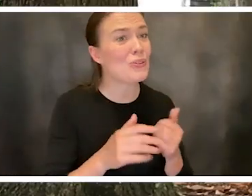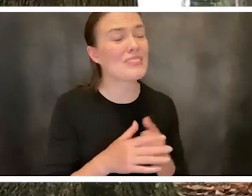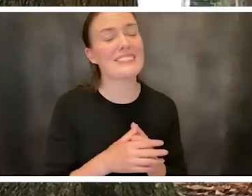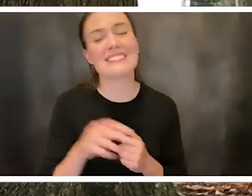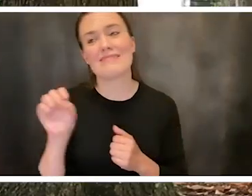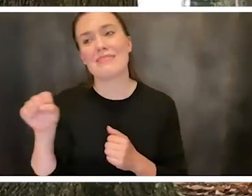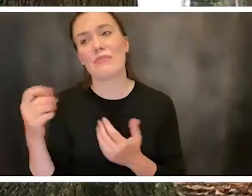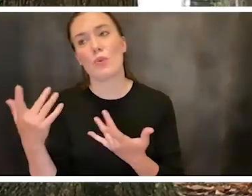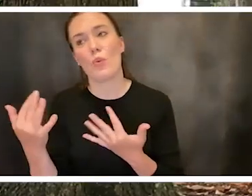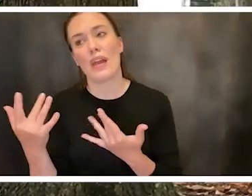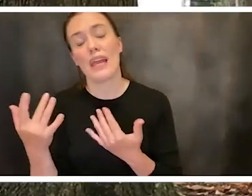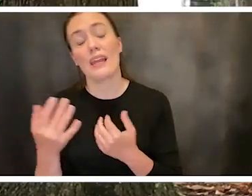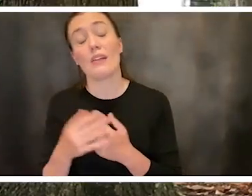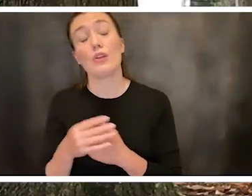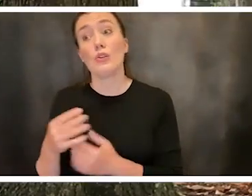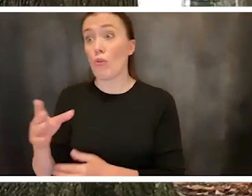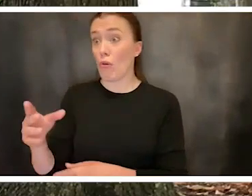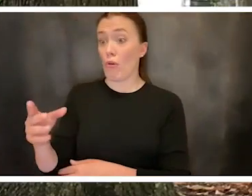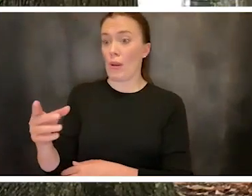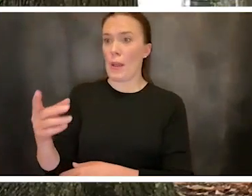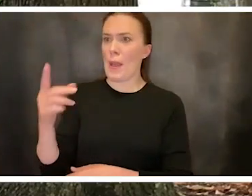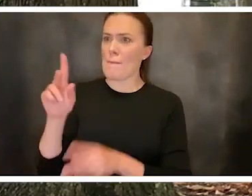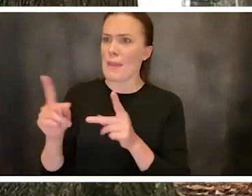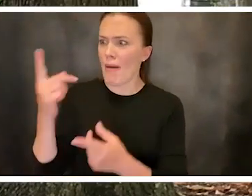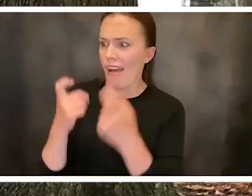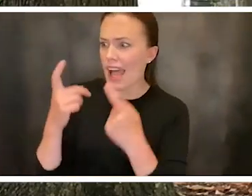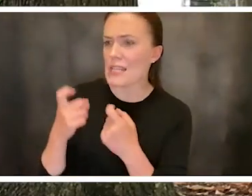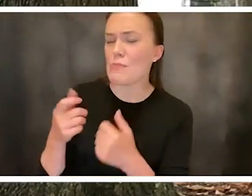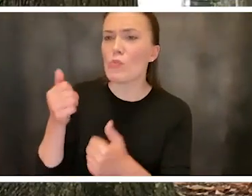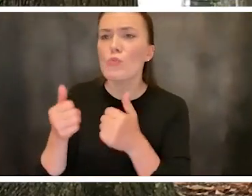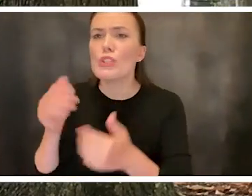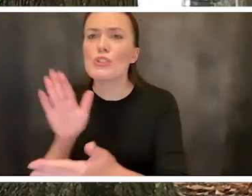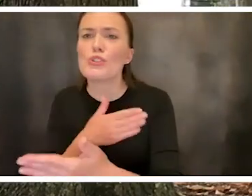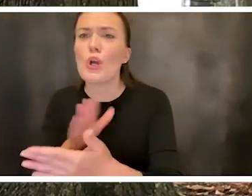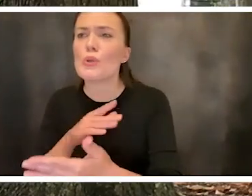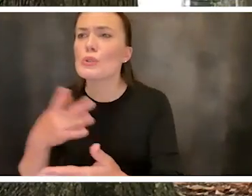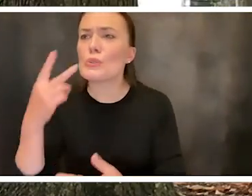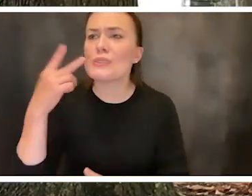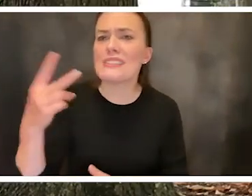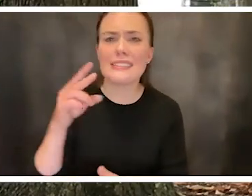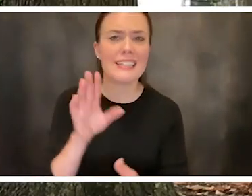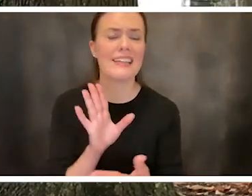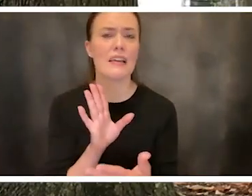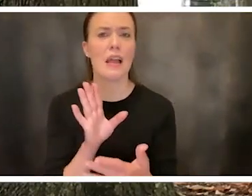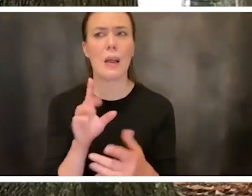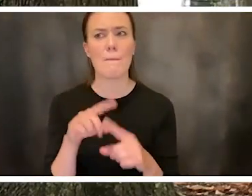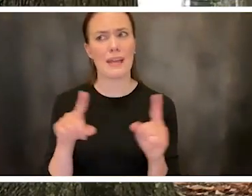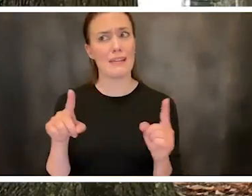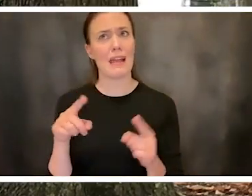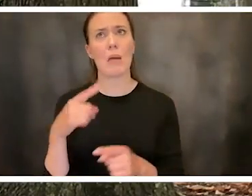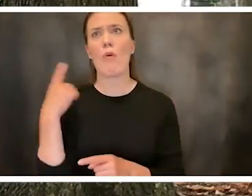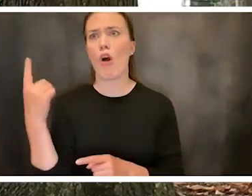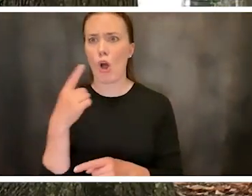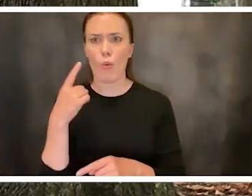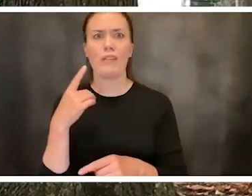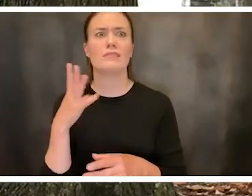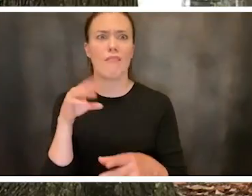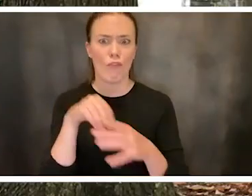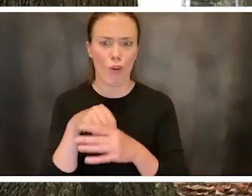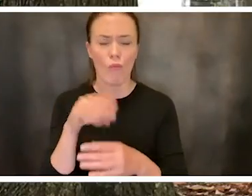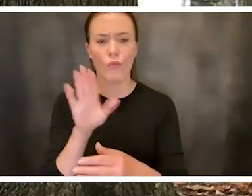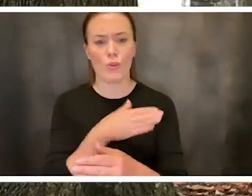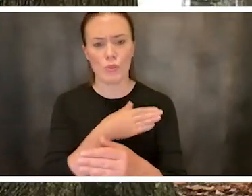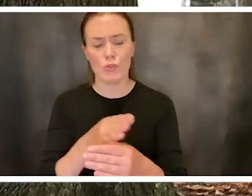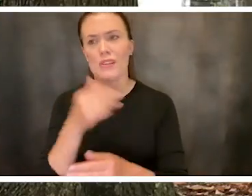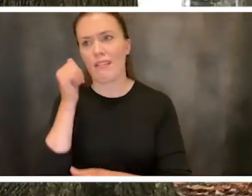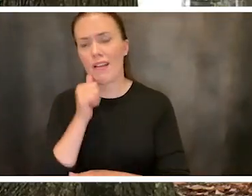you know, it's funny. People always go, what shows do you see? What shows do you see as far as music goes? I'm so steeped in music 24/7 that I've certainly seen a